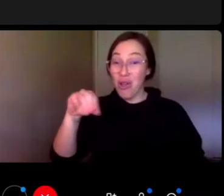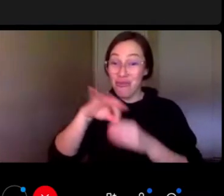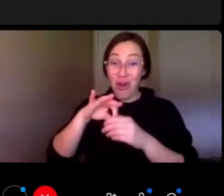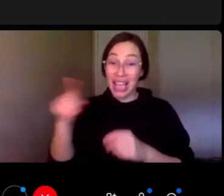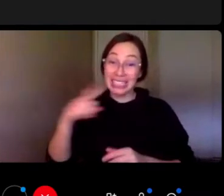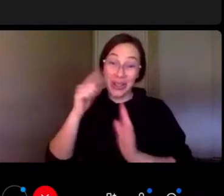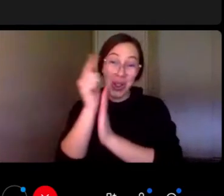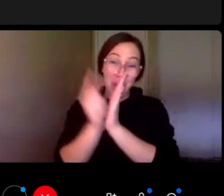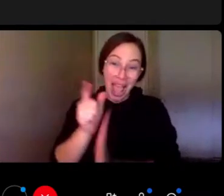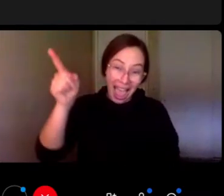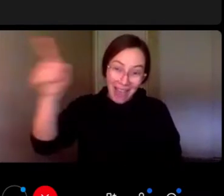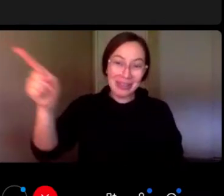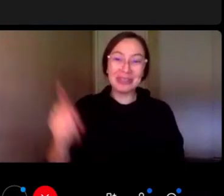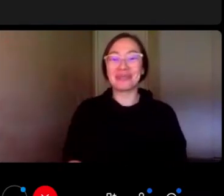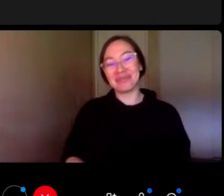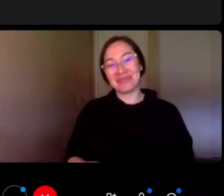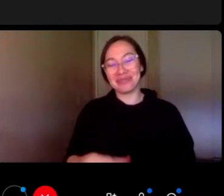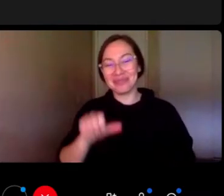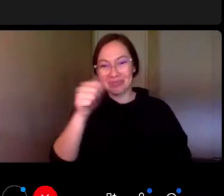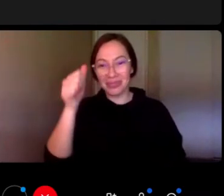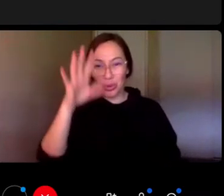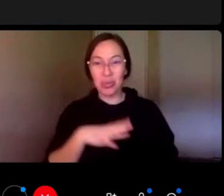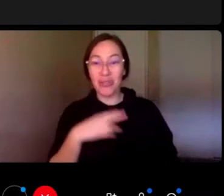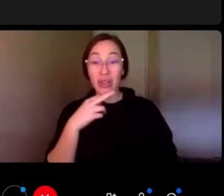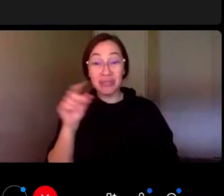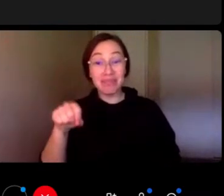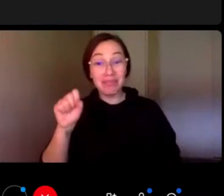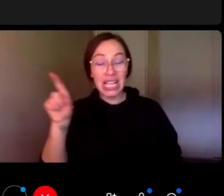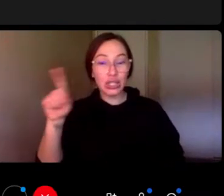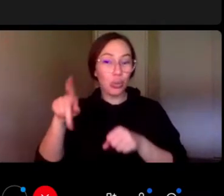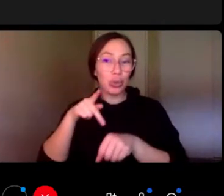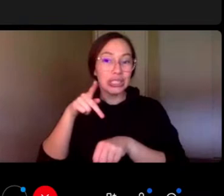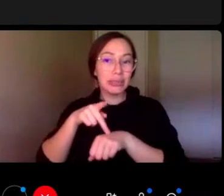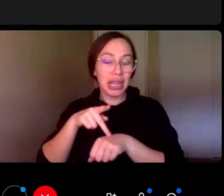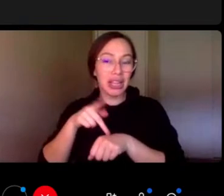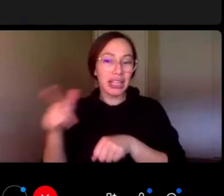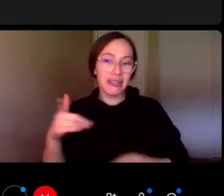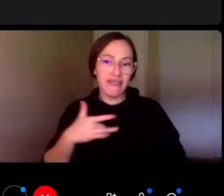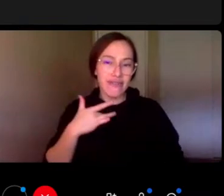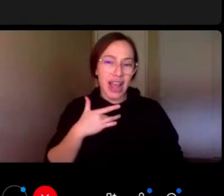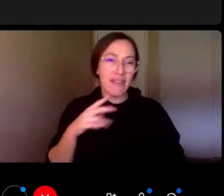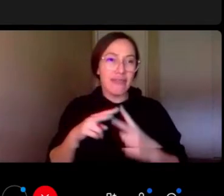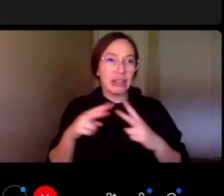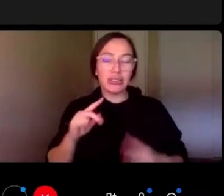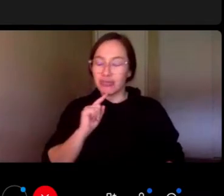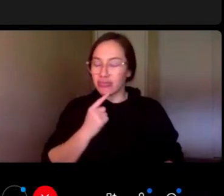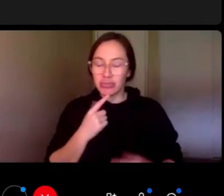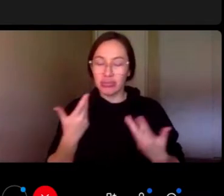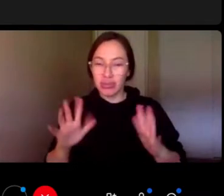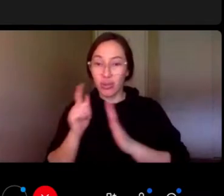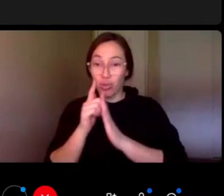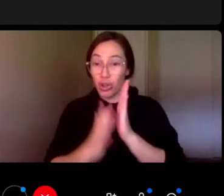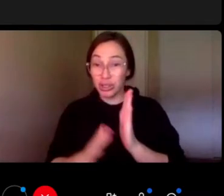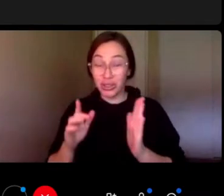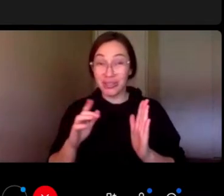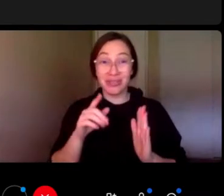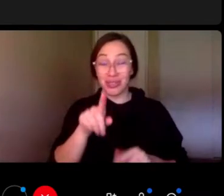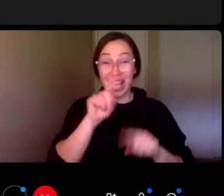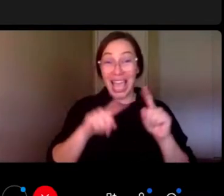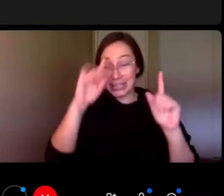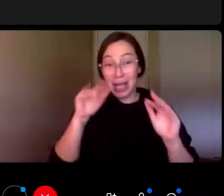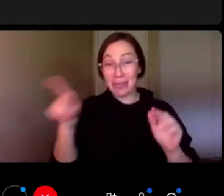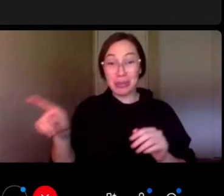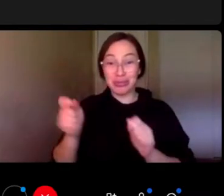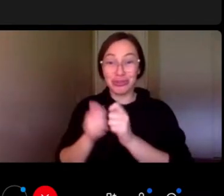out. That's a great example. It was a principle he held deeply and you wouldn't expect him to go any different. I had a board member that